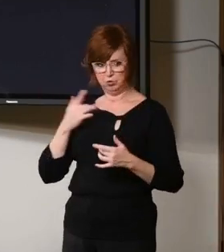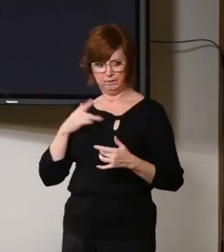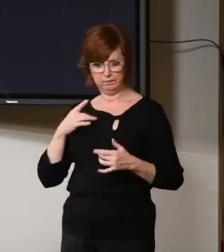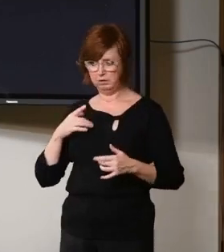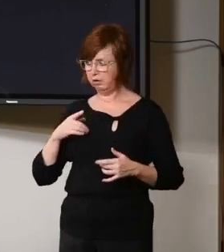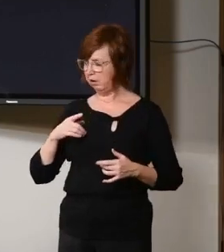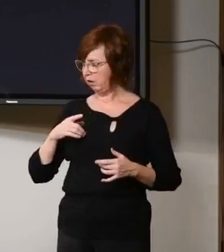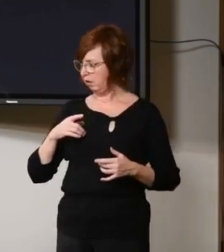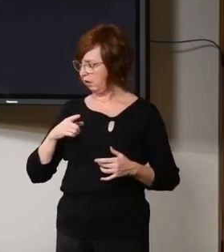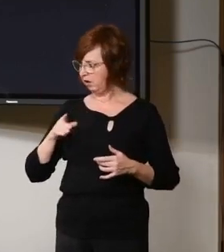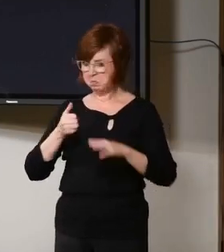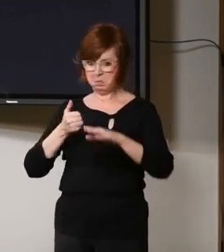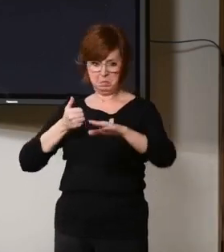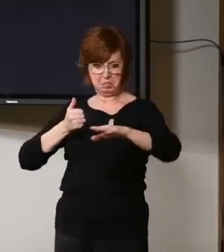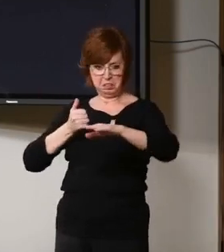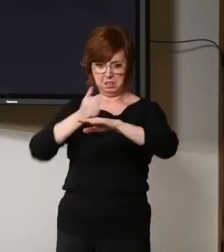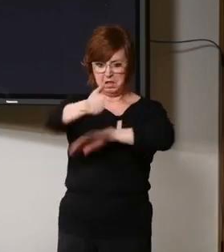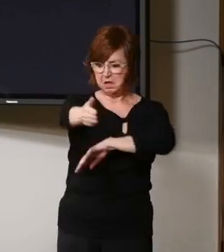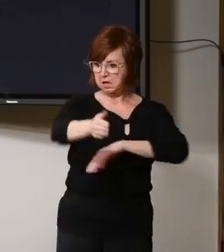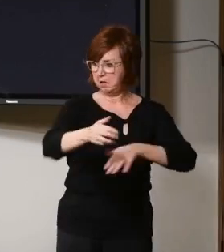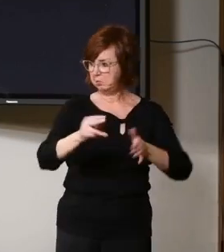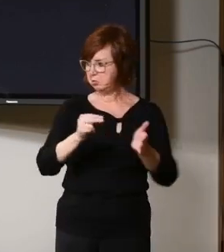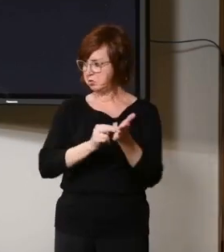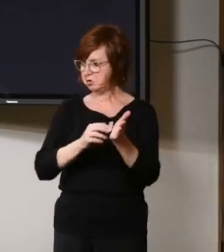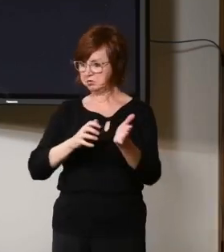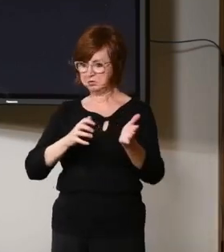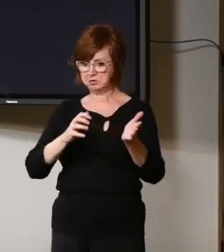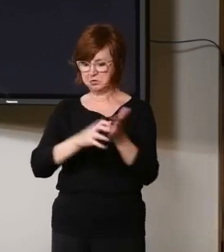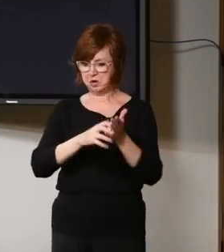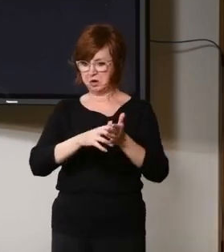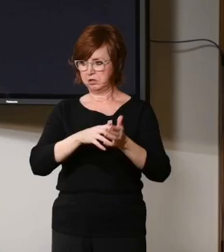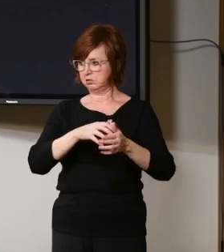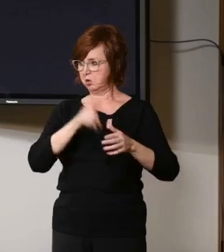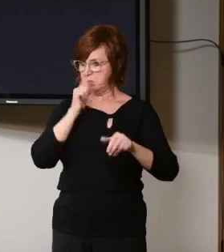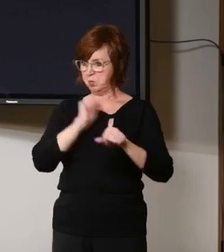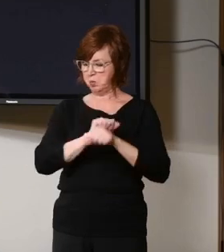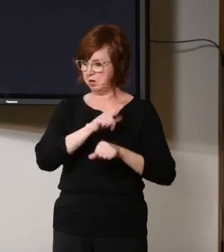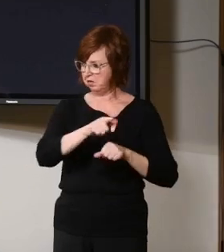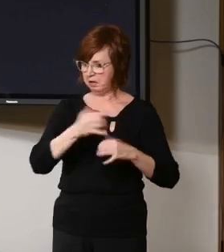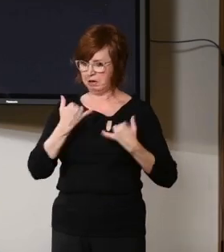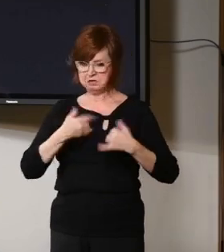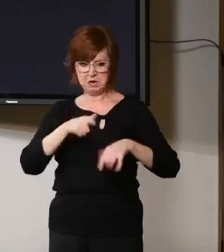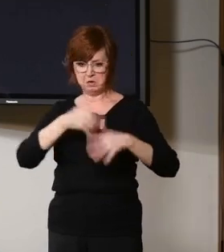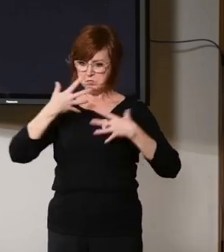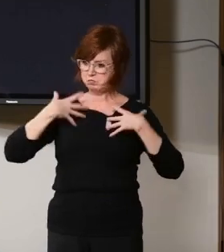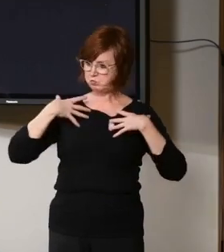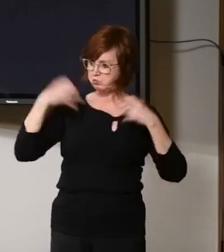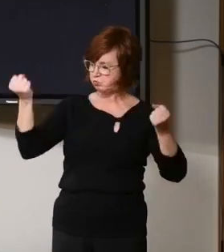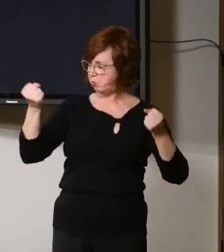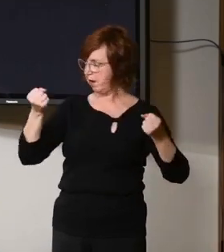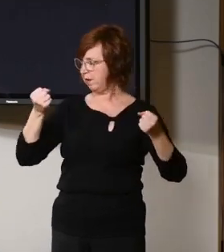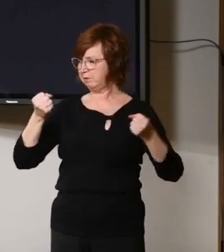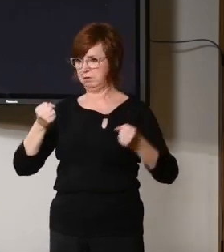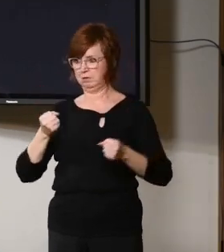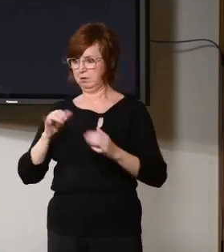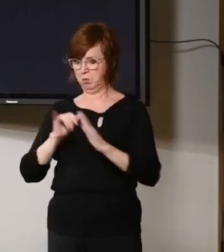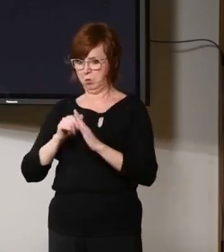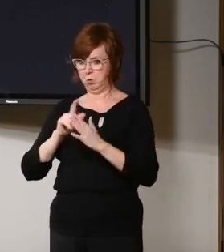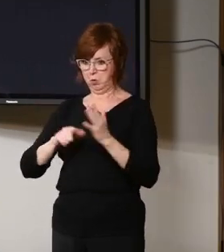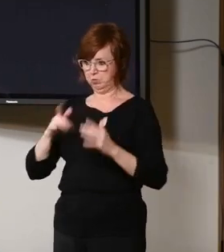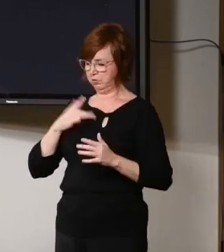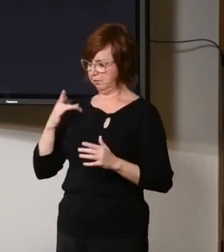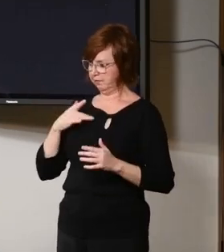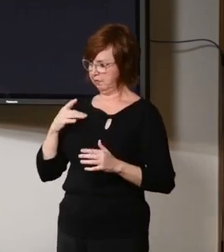lot of pressure. And then you have yourself, the head of the SHA, saying, you know, we think that some of you guys might be taking it. How do you respond